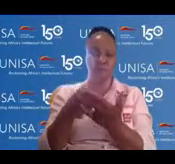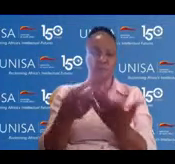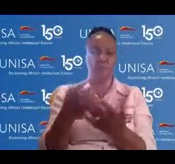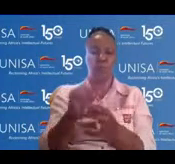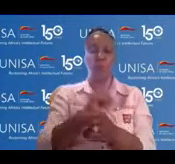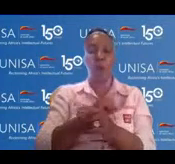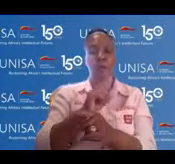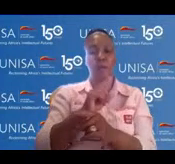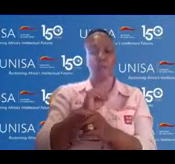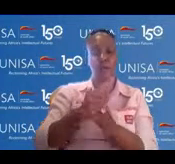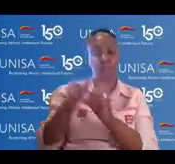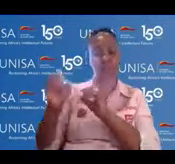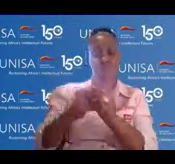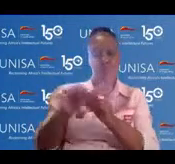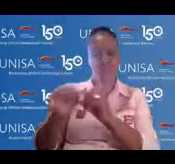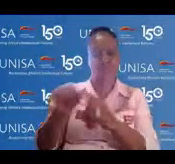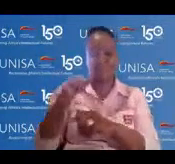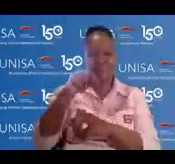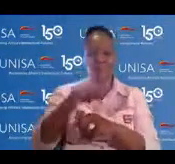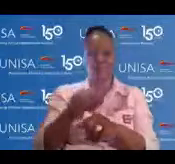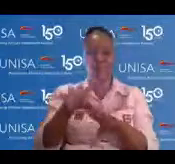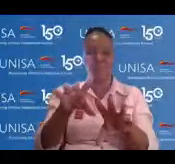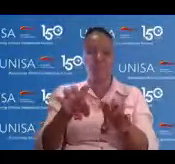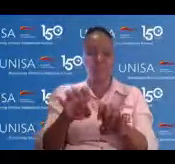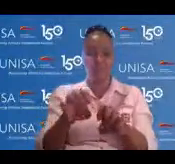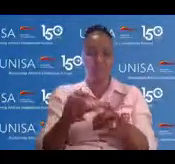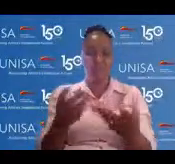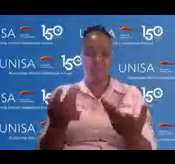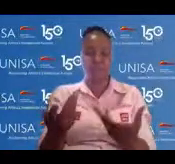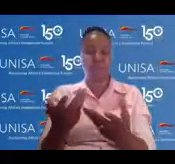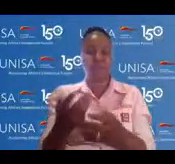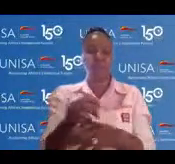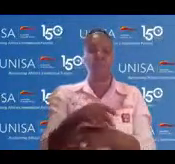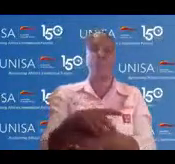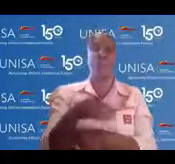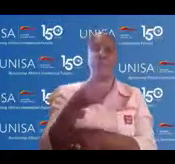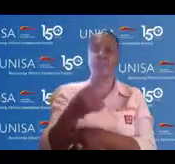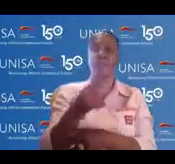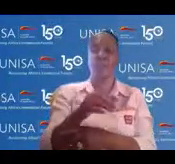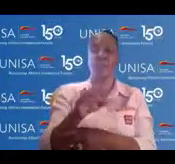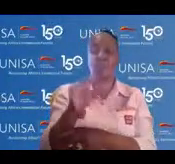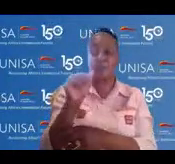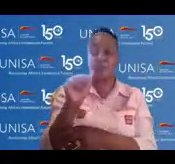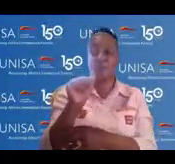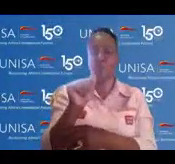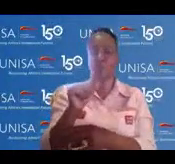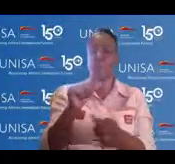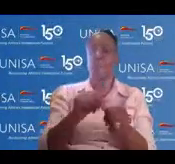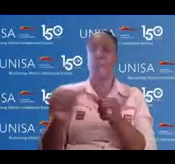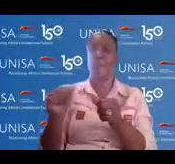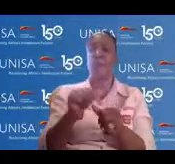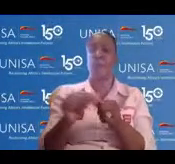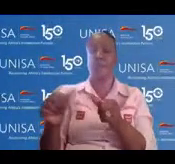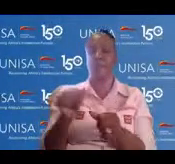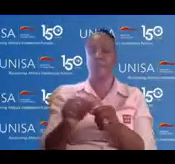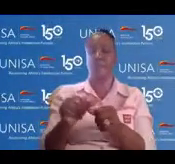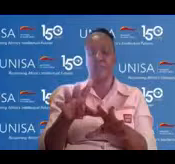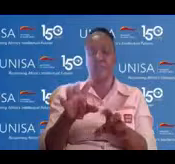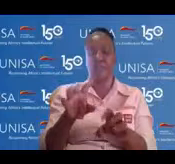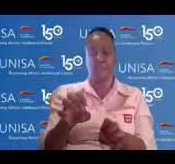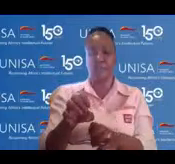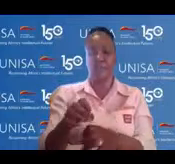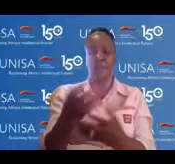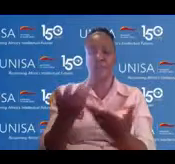the exam. So yes, option A is probably the best option in this scenario, with